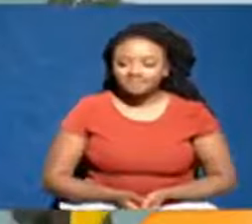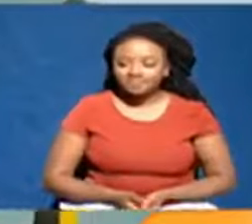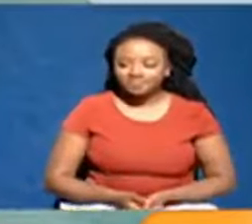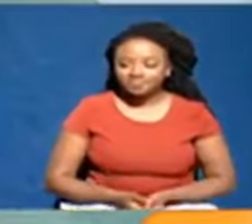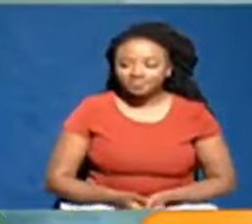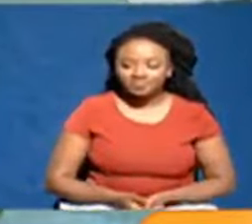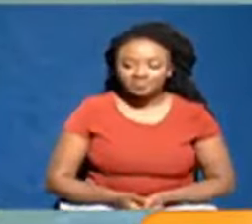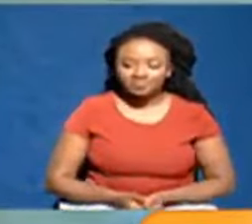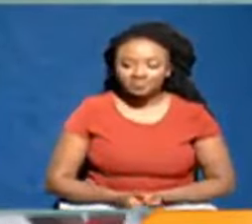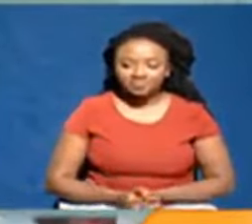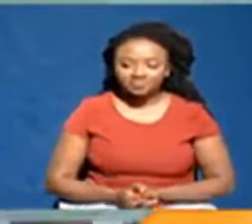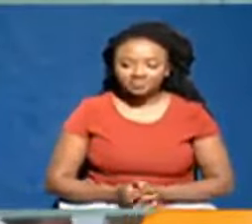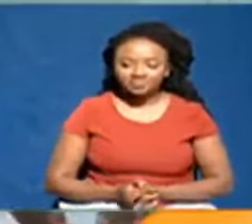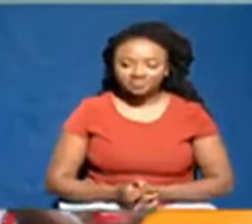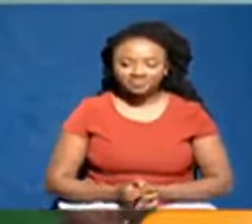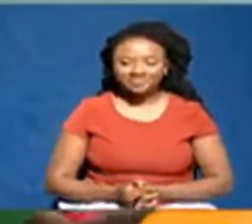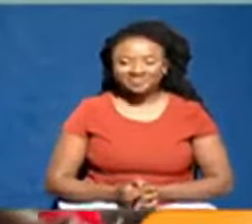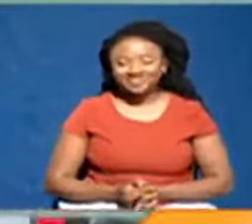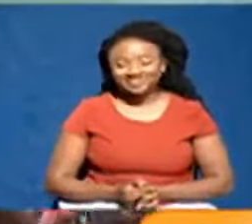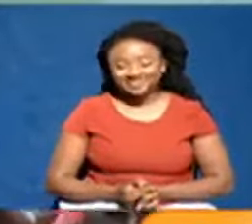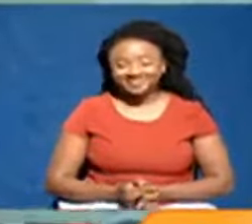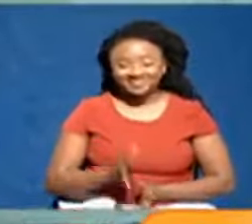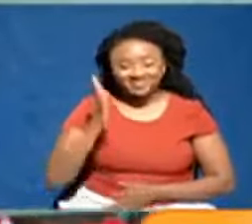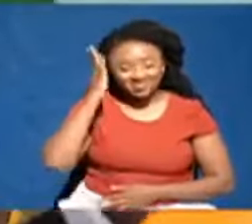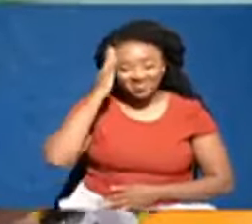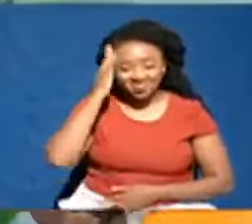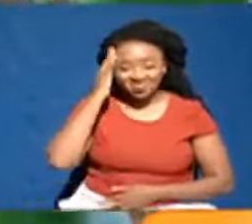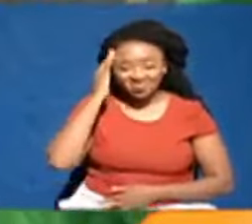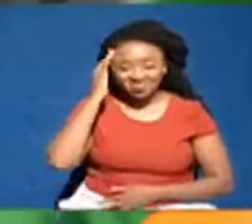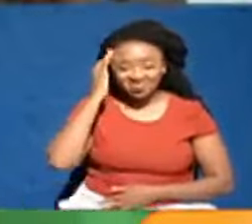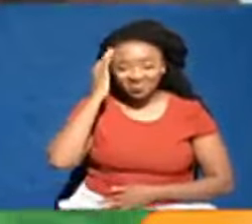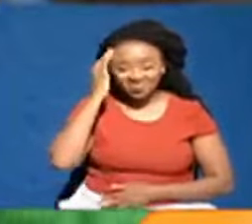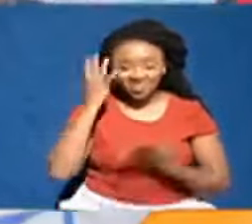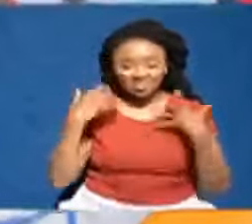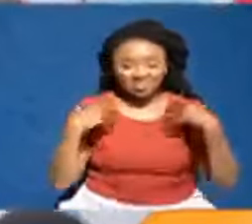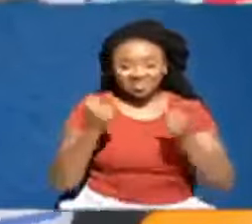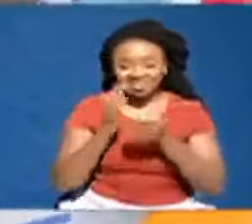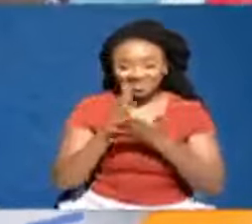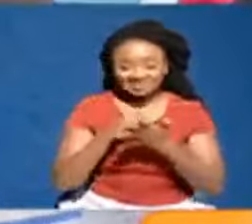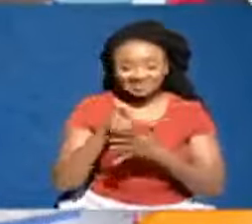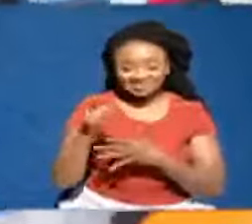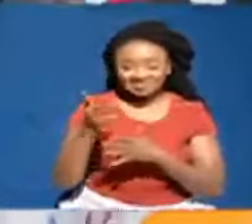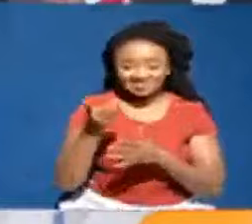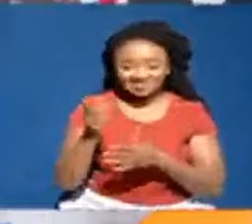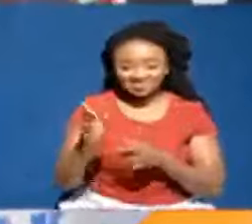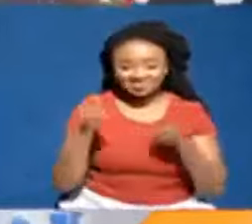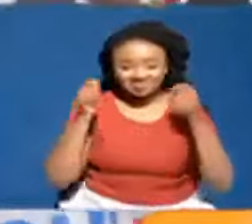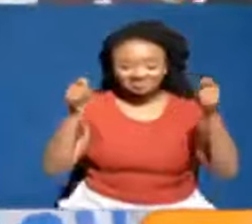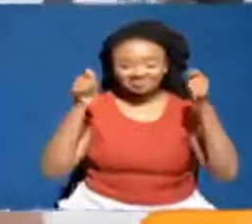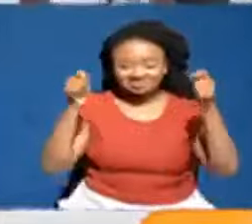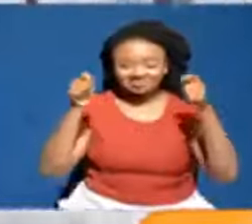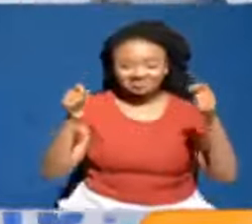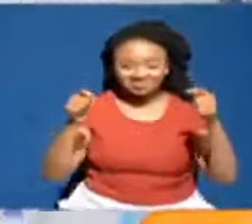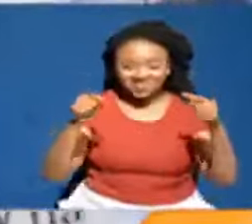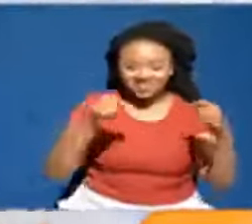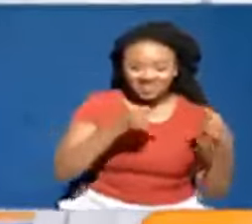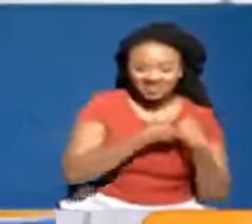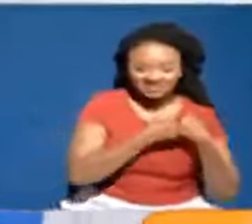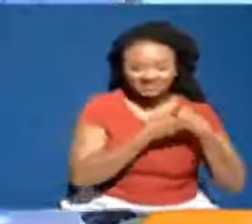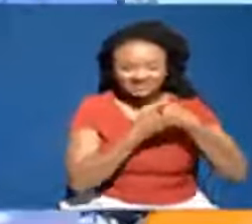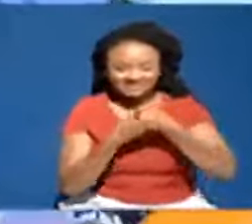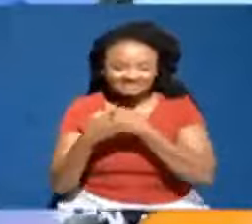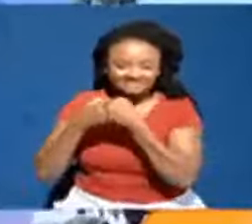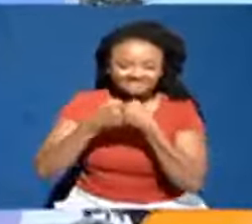The crisis within the health sector continues to deepen as the push and pull between healthcare workers and the government